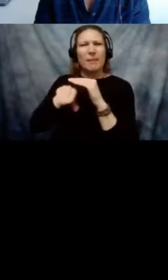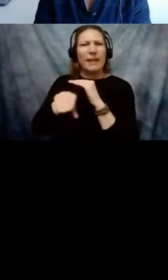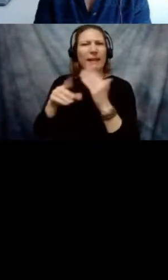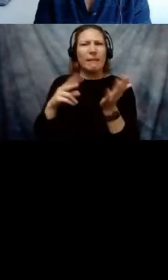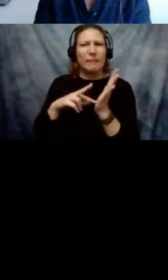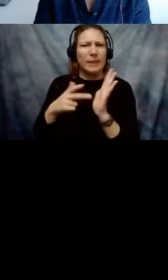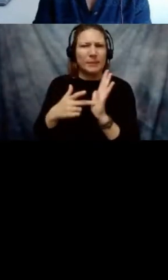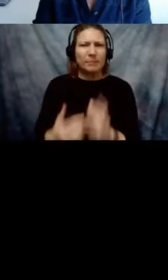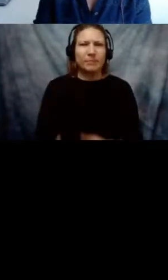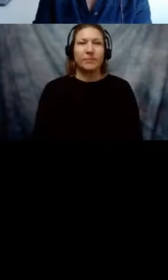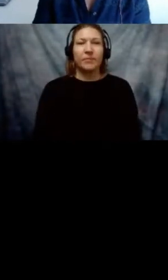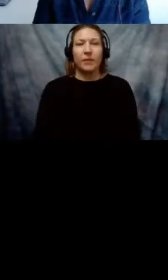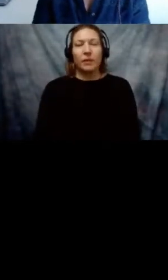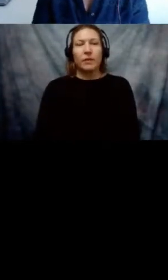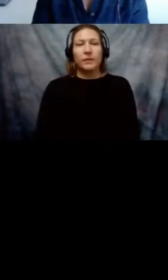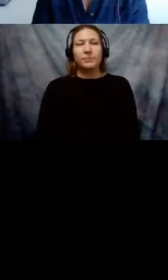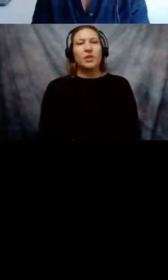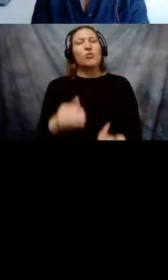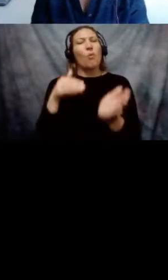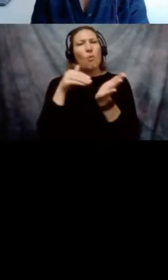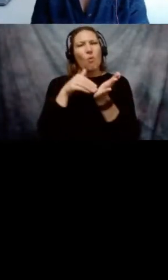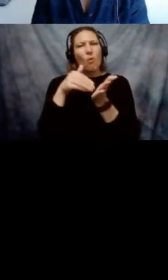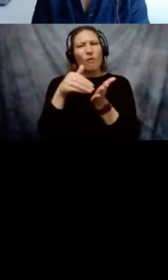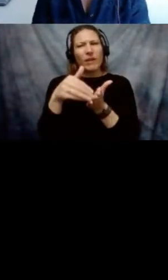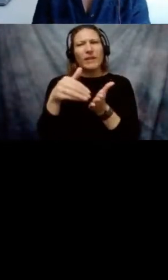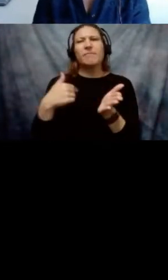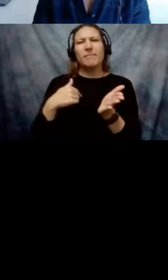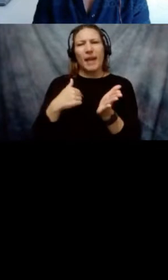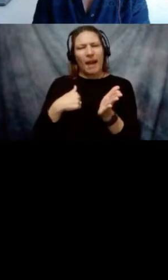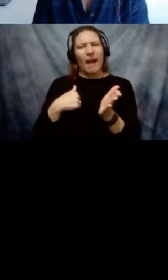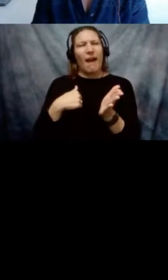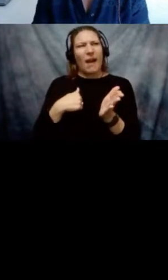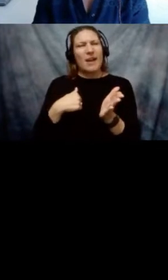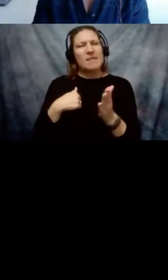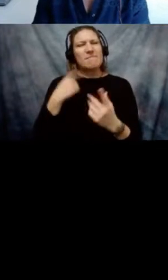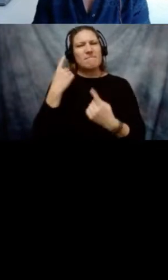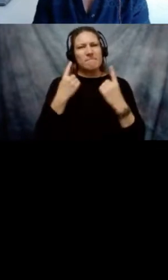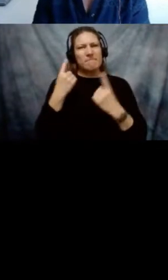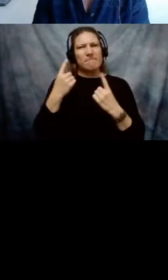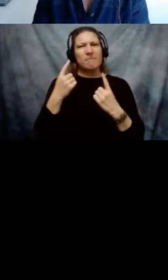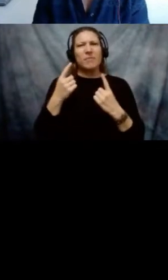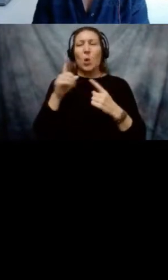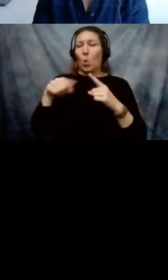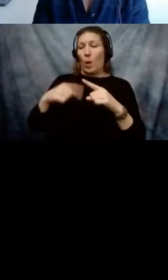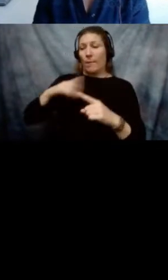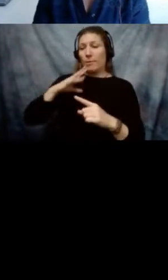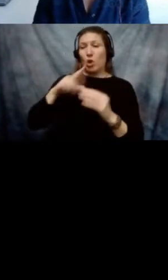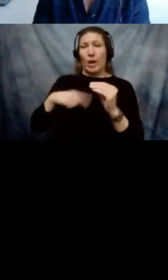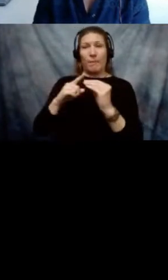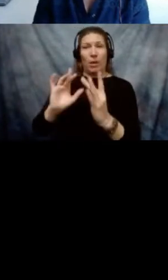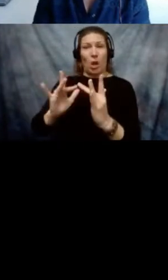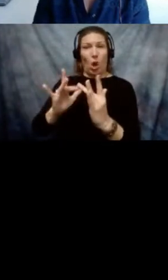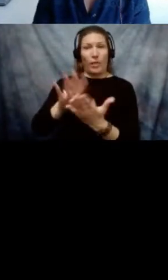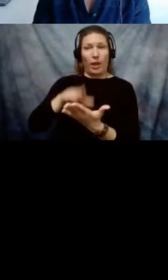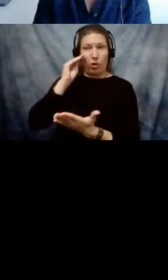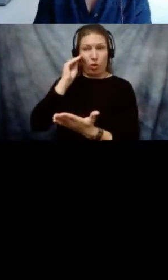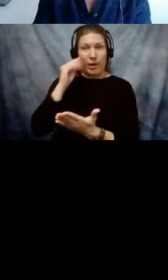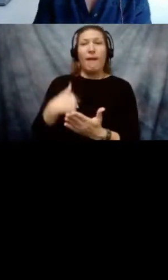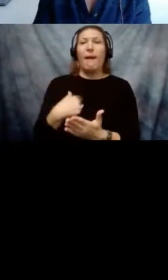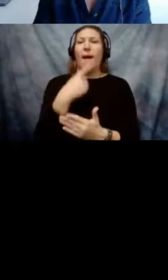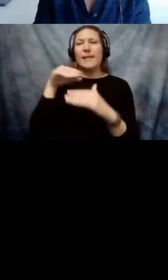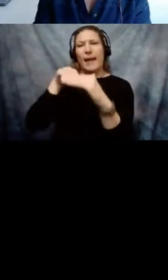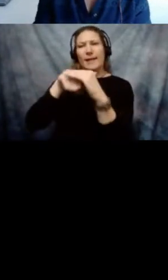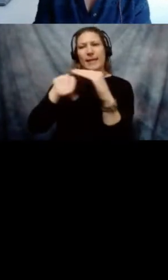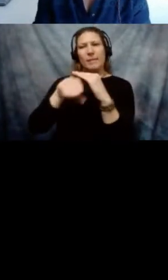accessibility. And I often find that when I use the term accessibility in an e-learning context, that people misunderstand me. And